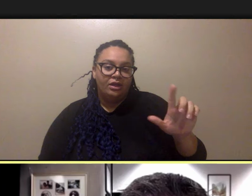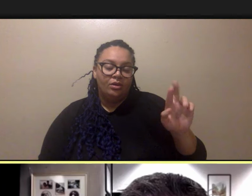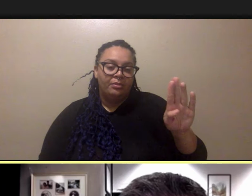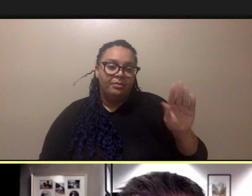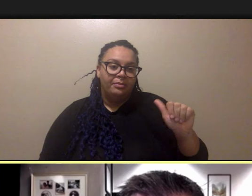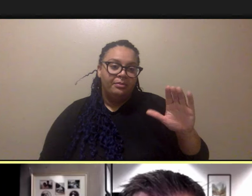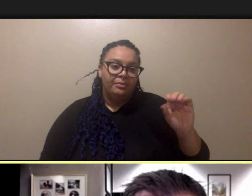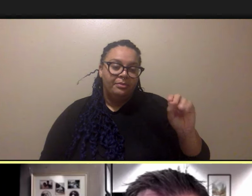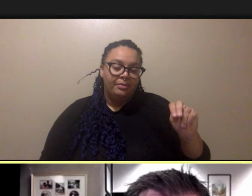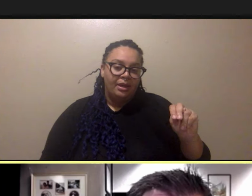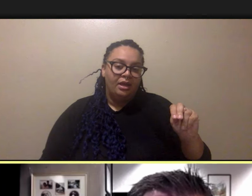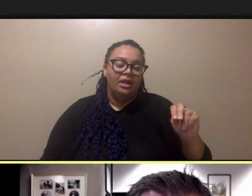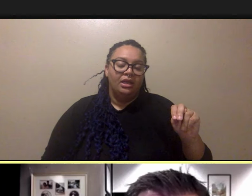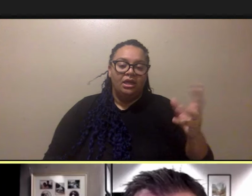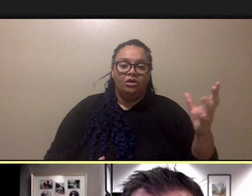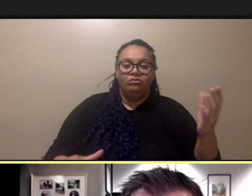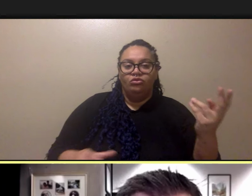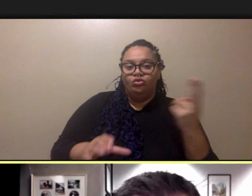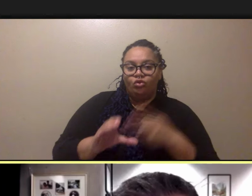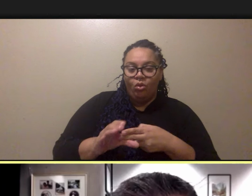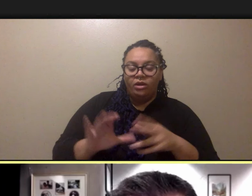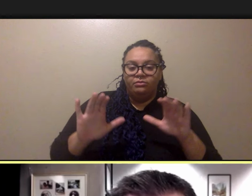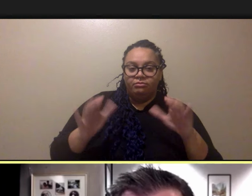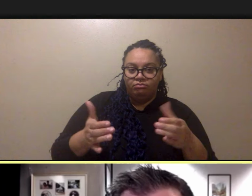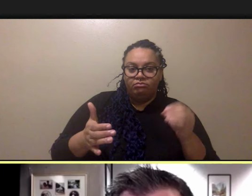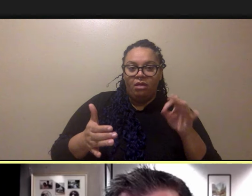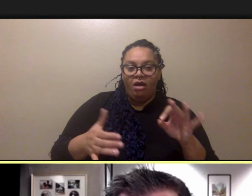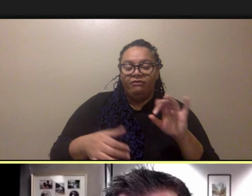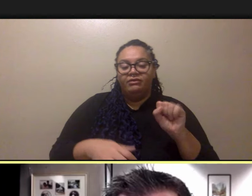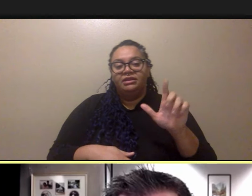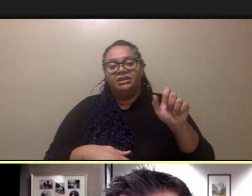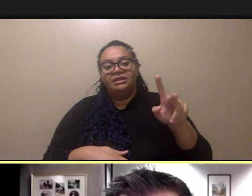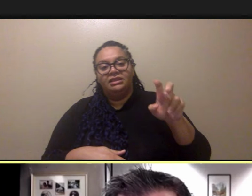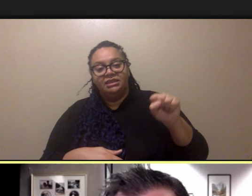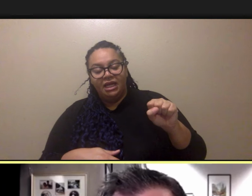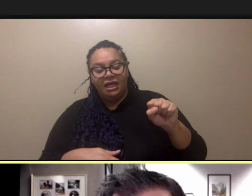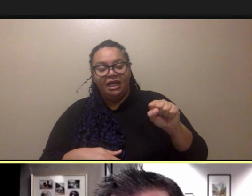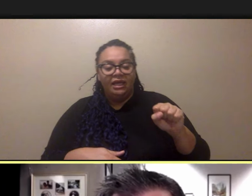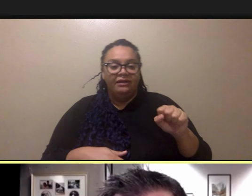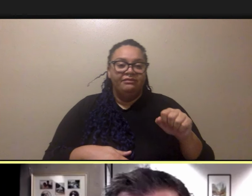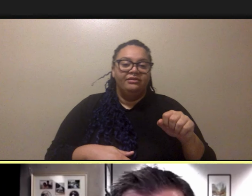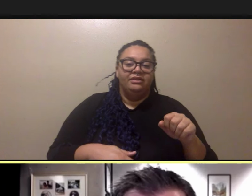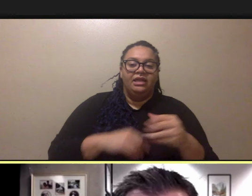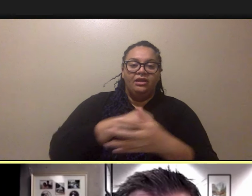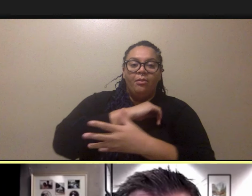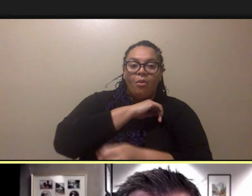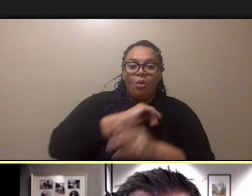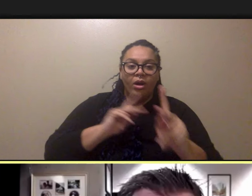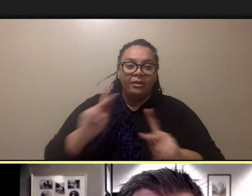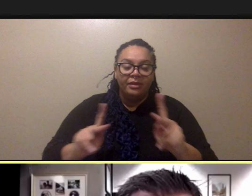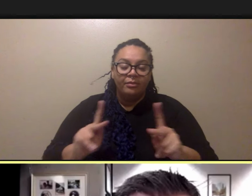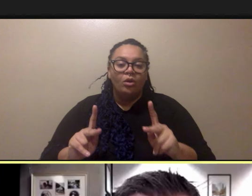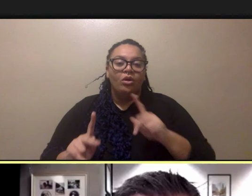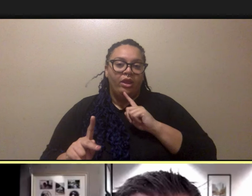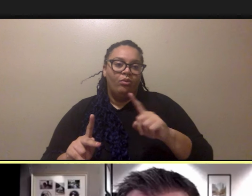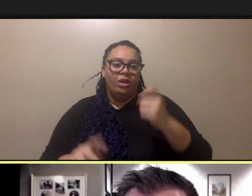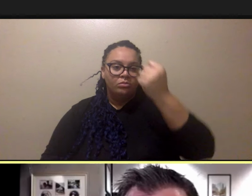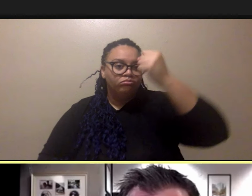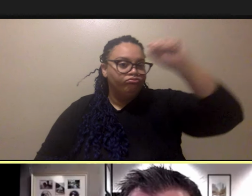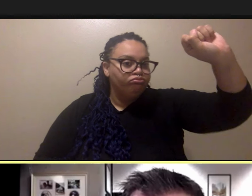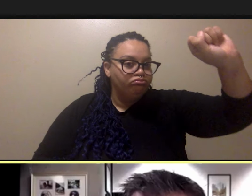a coalition of former servants and slaves and the poor in Virginia rose up against the wealthy